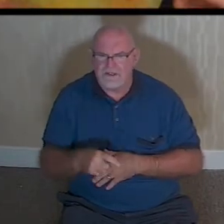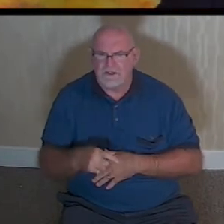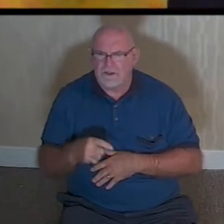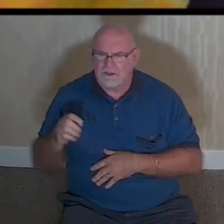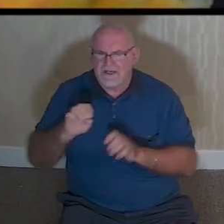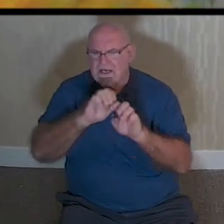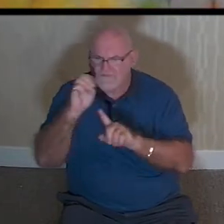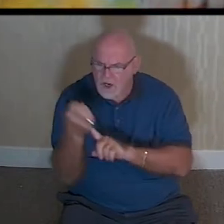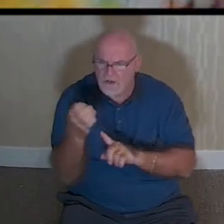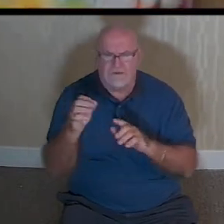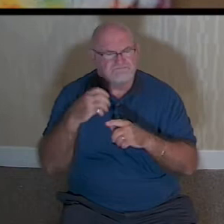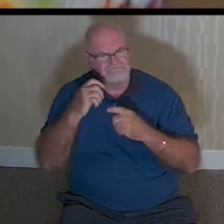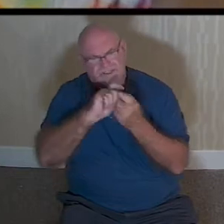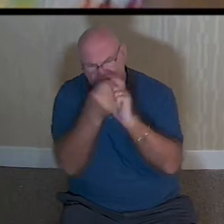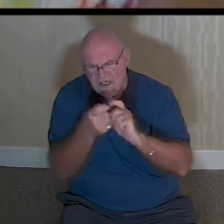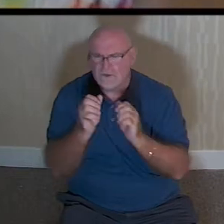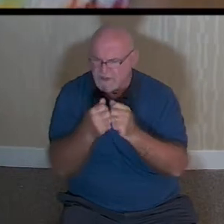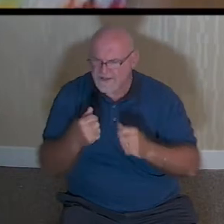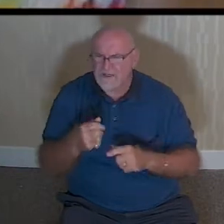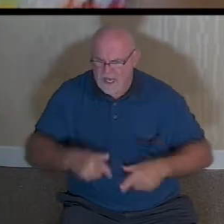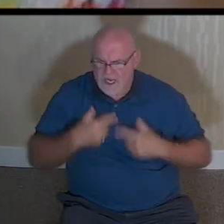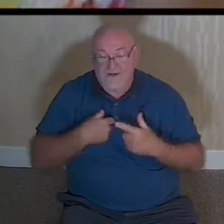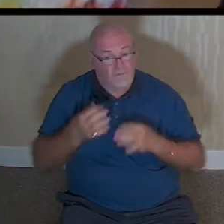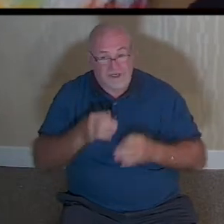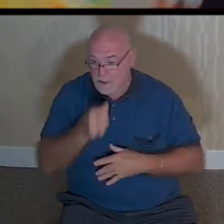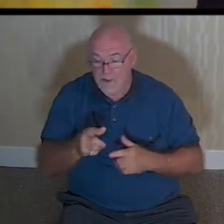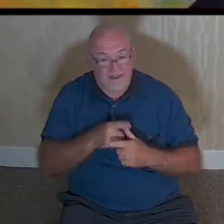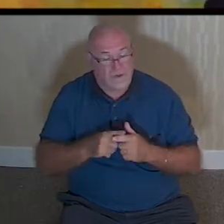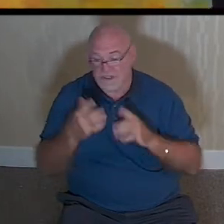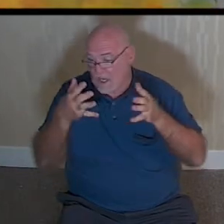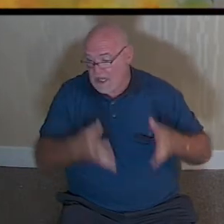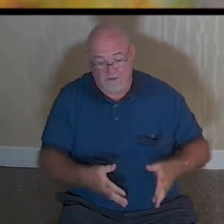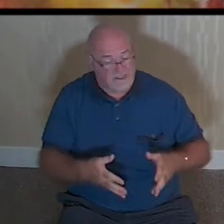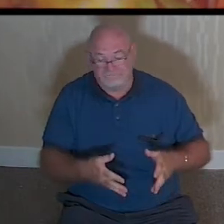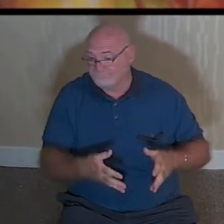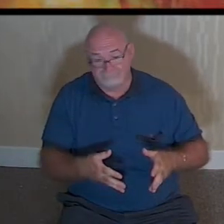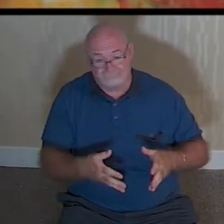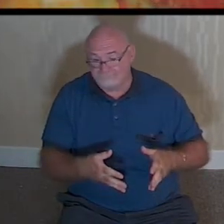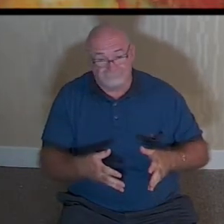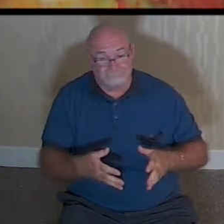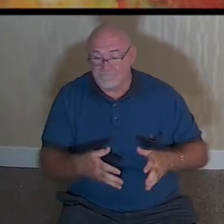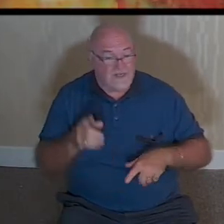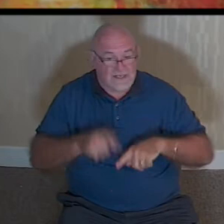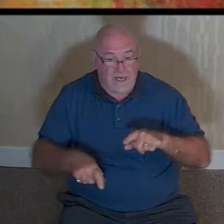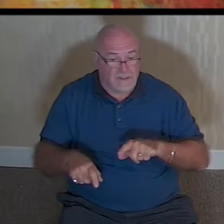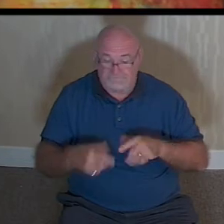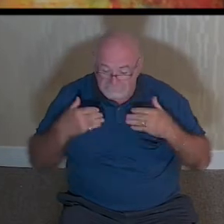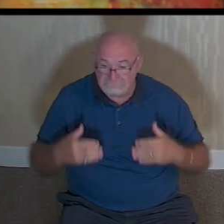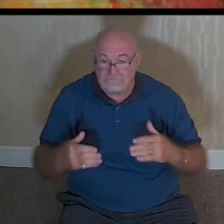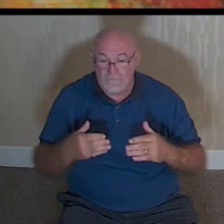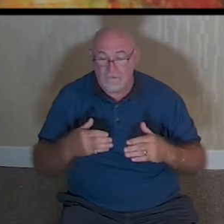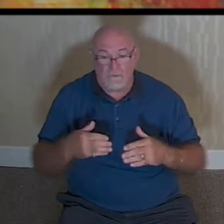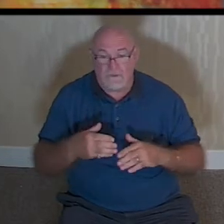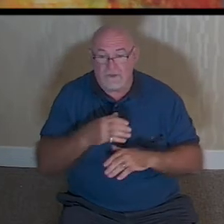with life. If we don't evolve with life, we get left in the dust of evolution, or we get set up on